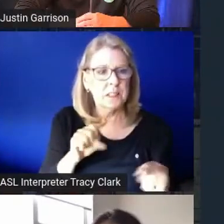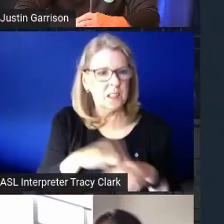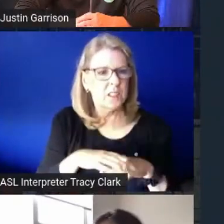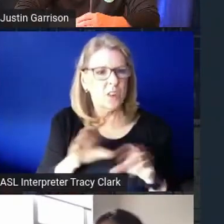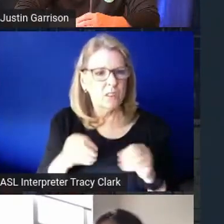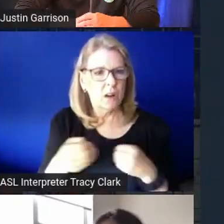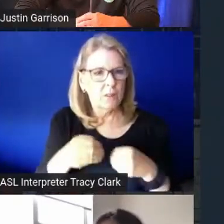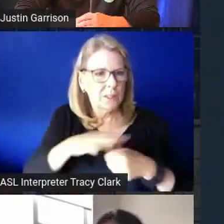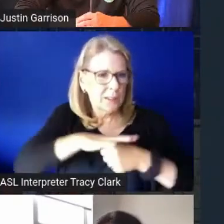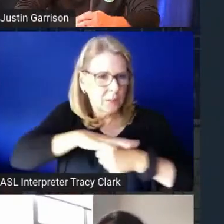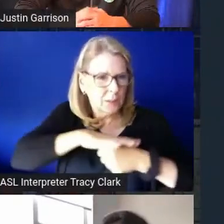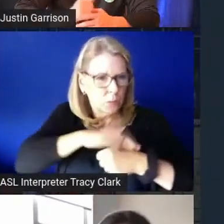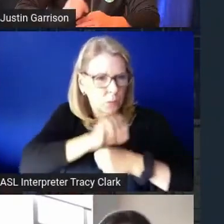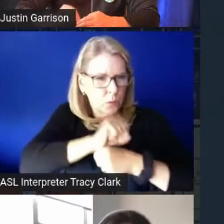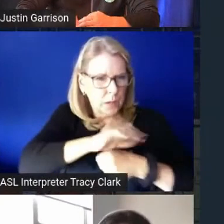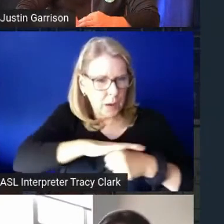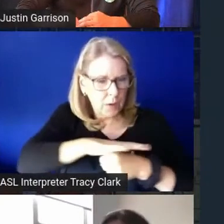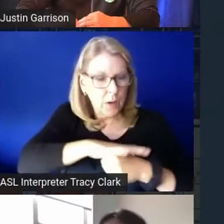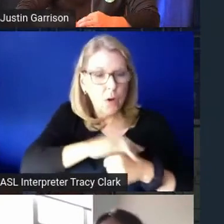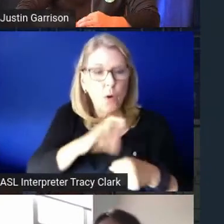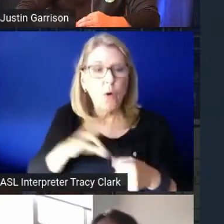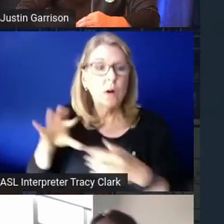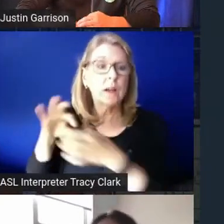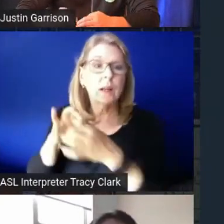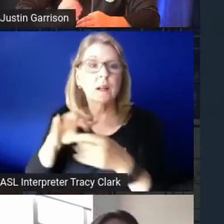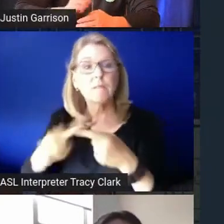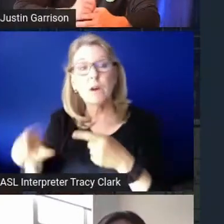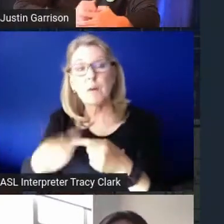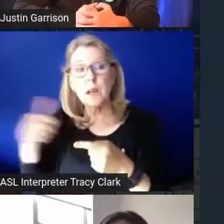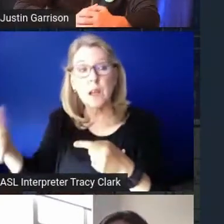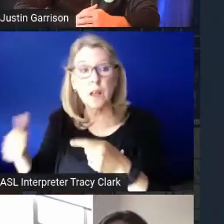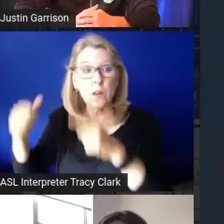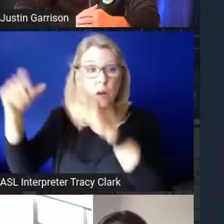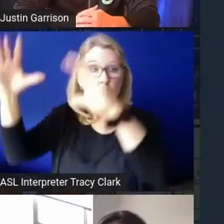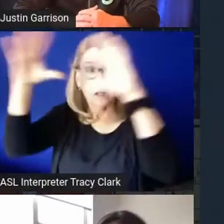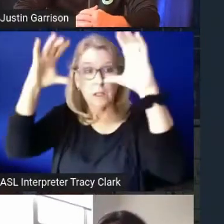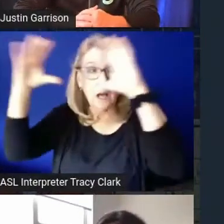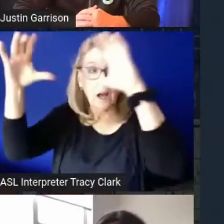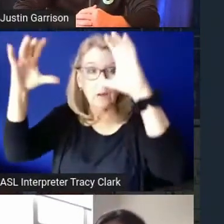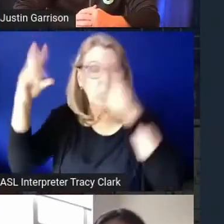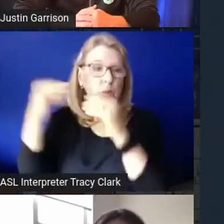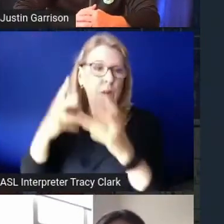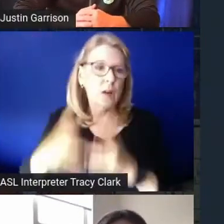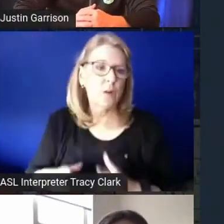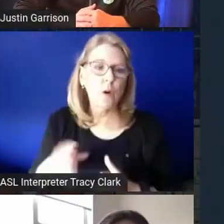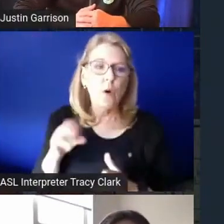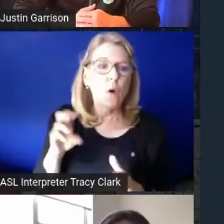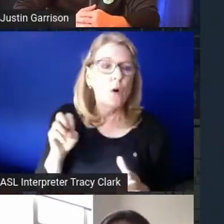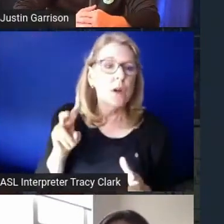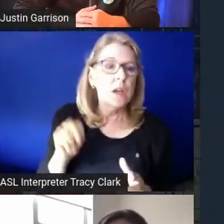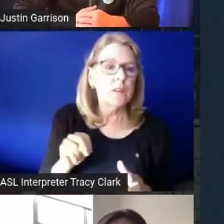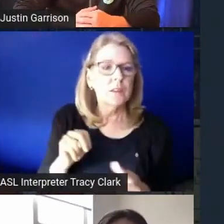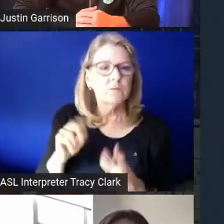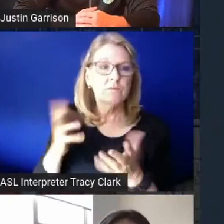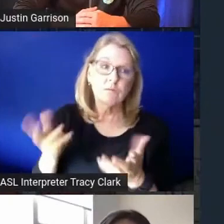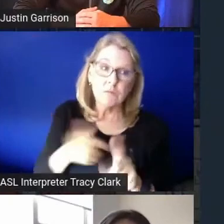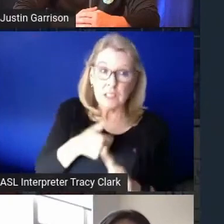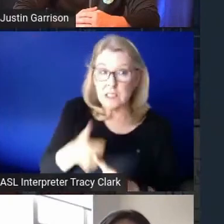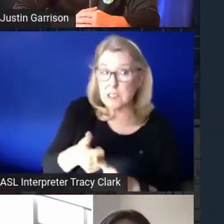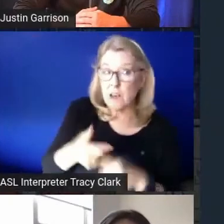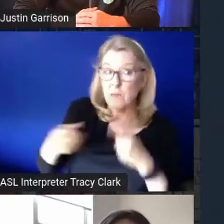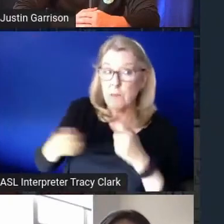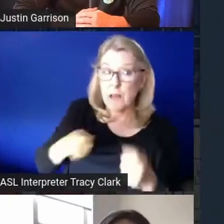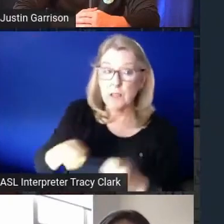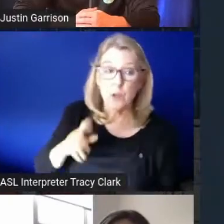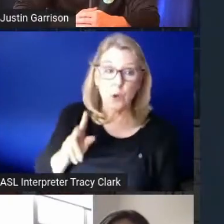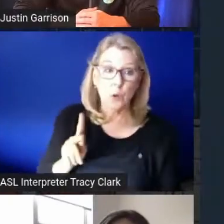connect a cluster from another cloud provider, or even let's say the self-managed Kubernetes clusters that